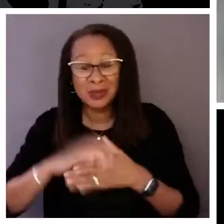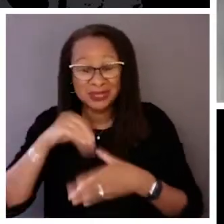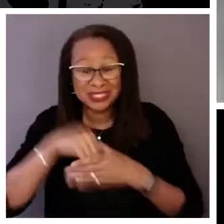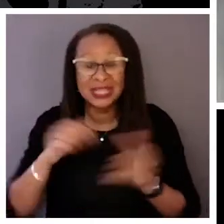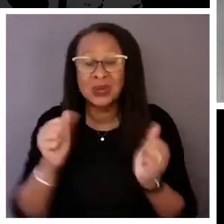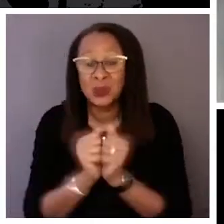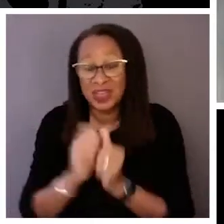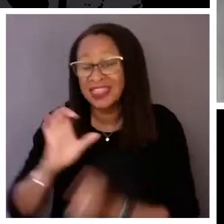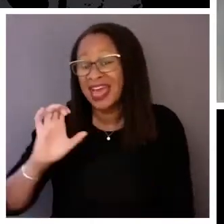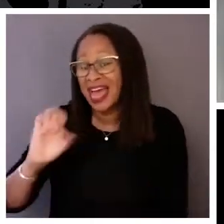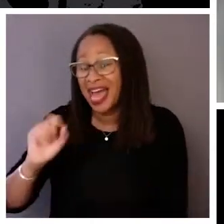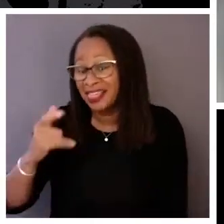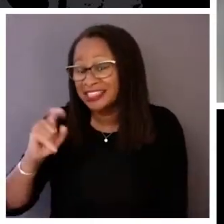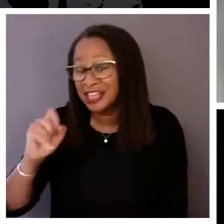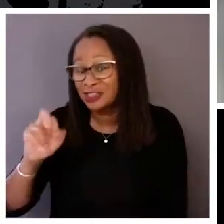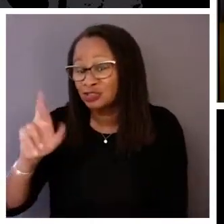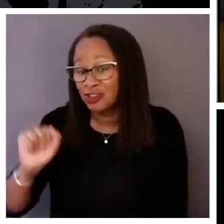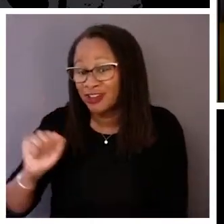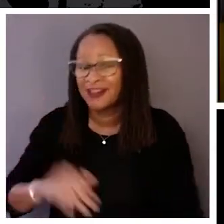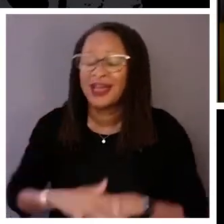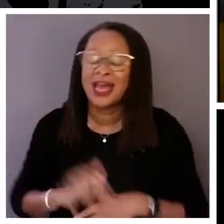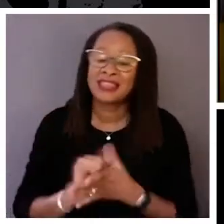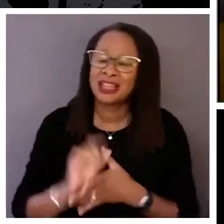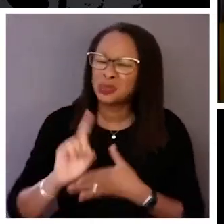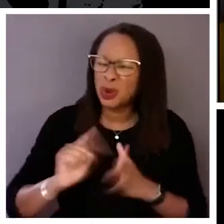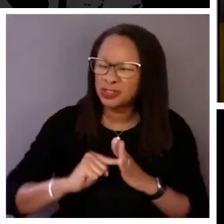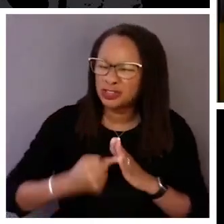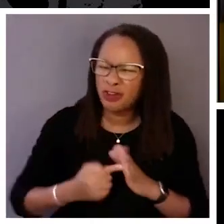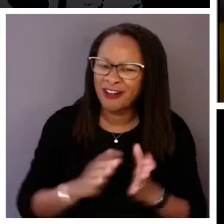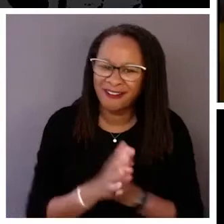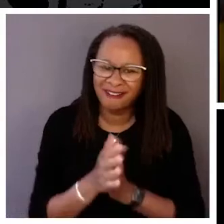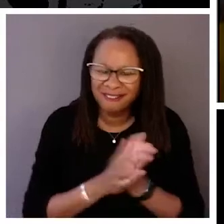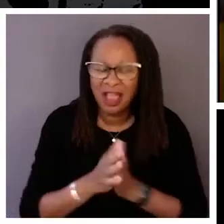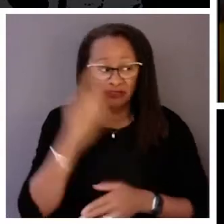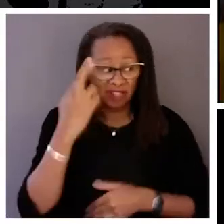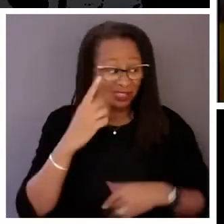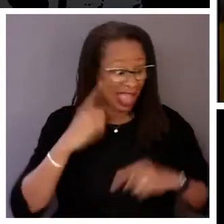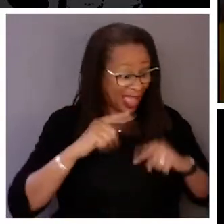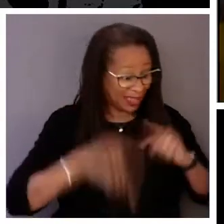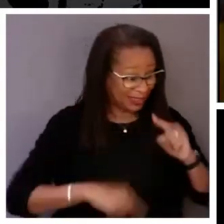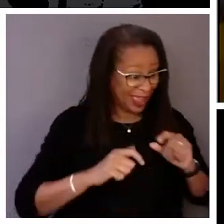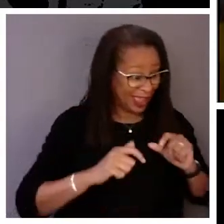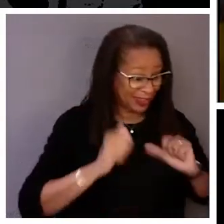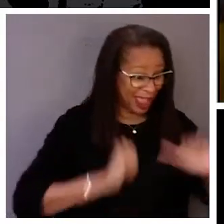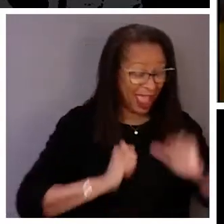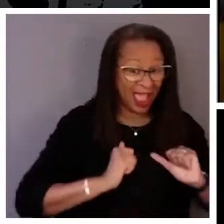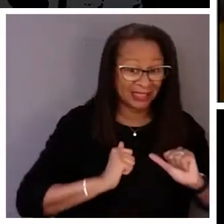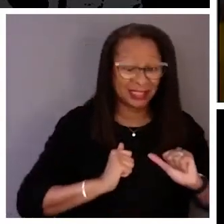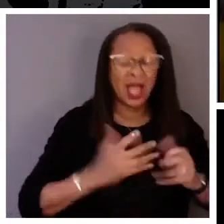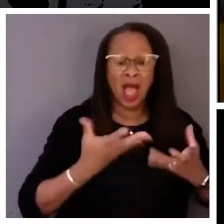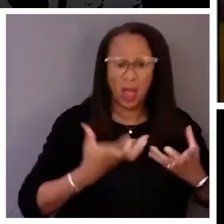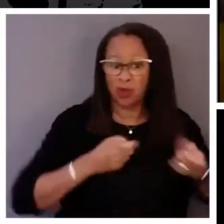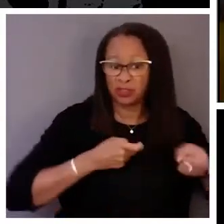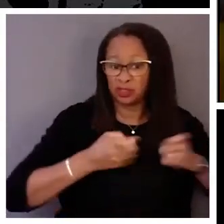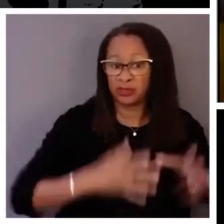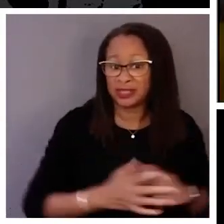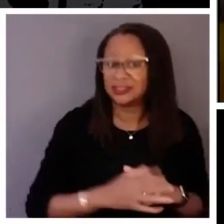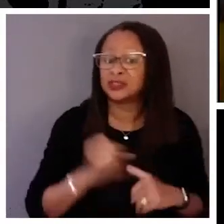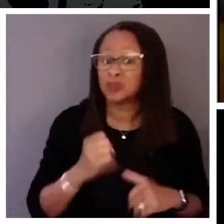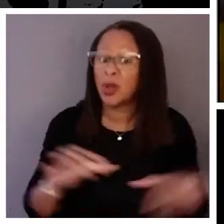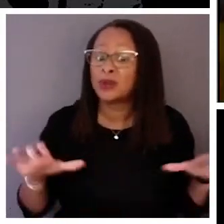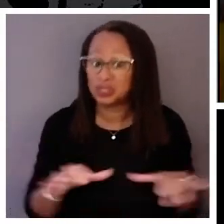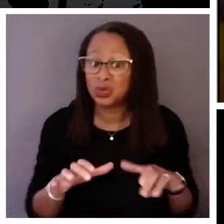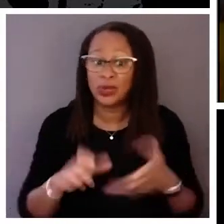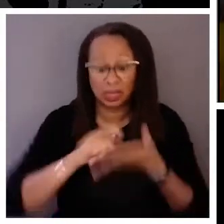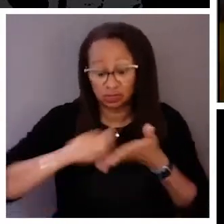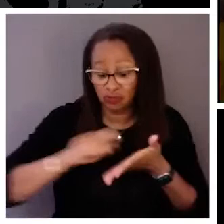as well with Alexandra. That's where the bug started. I realized, I can't act. I want to direct then when I'm 12. So I was directing